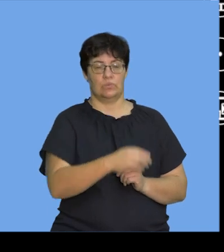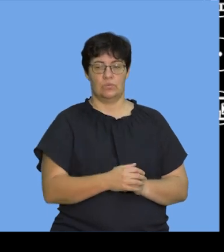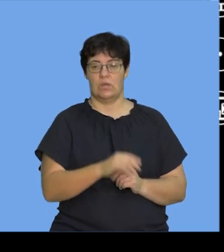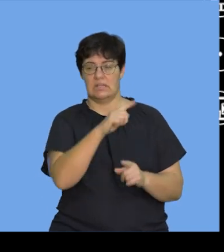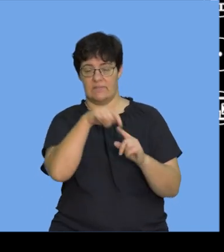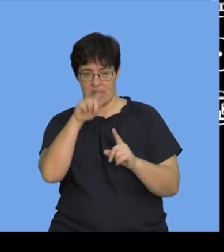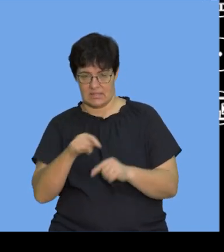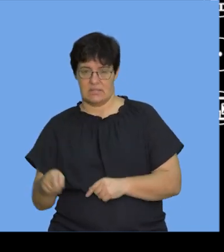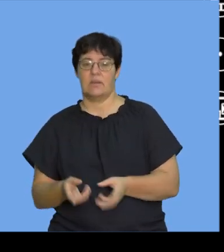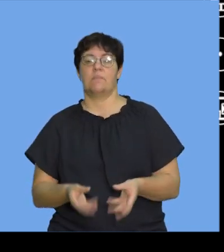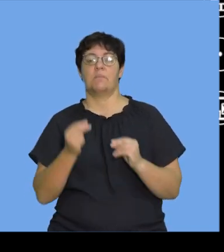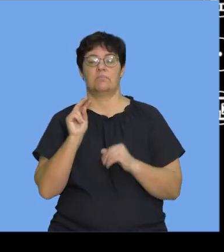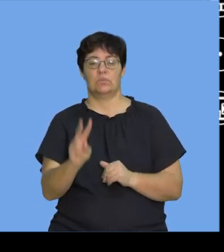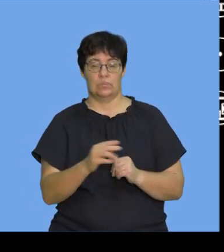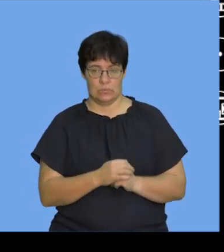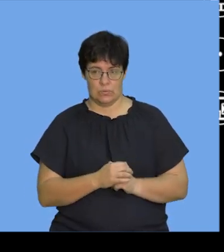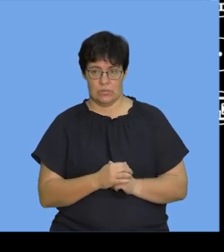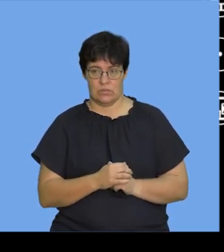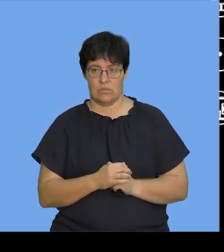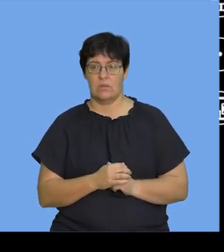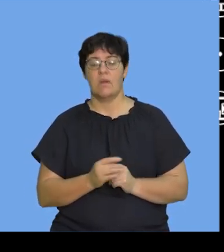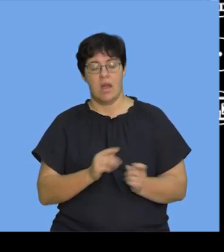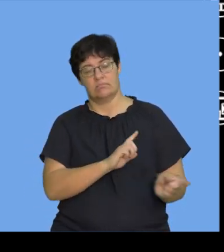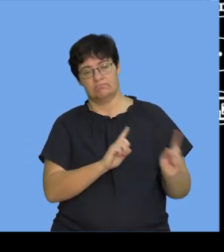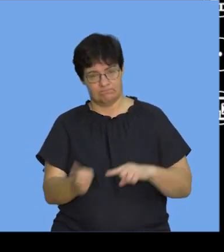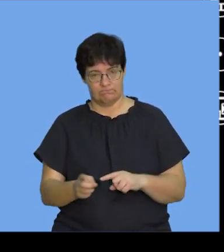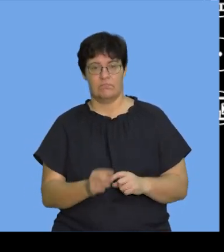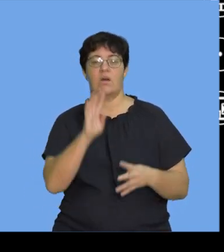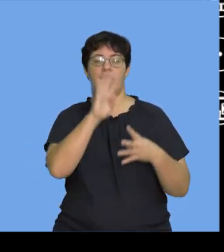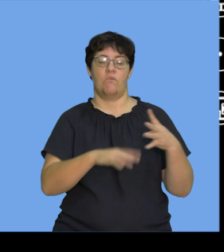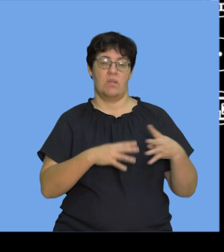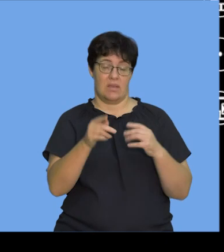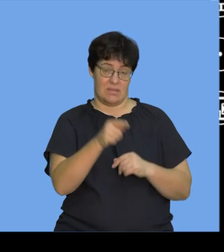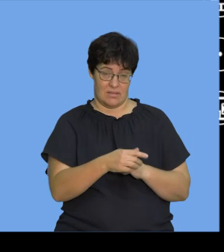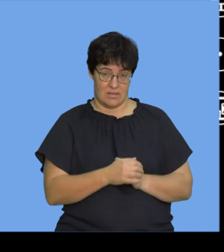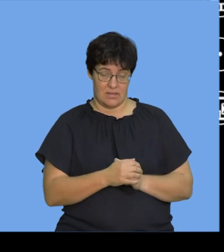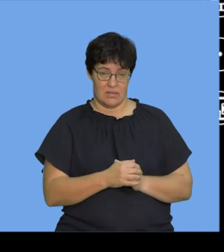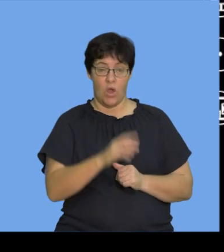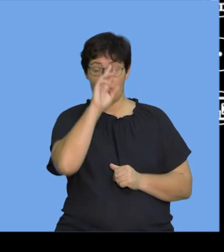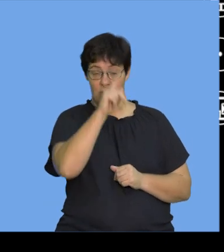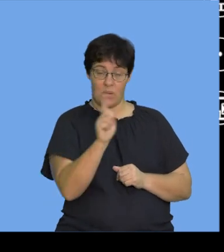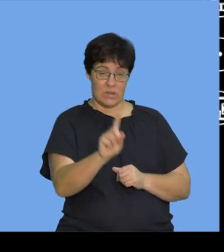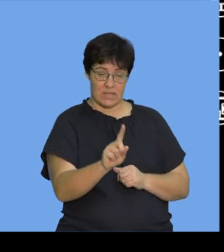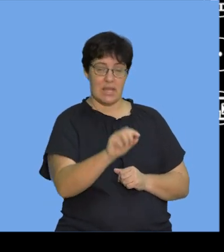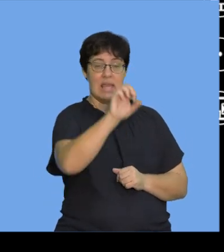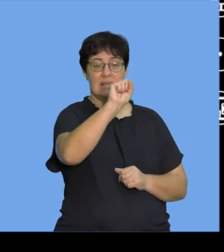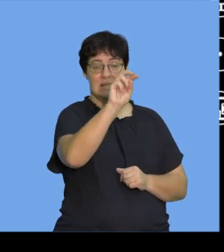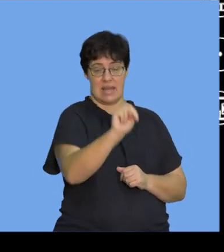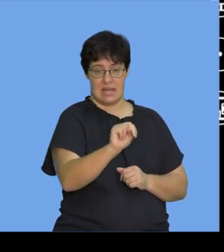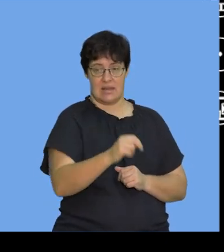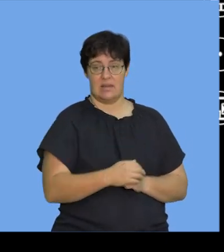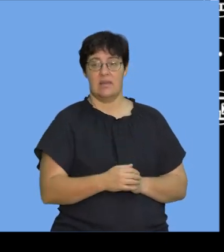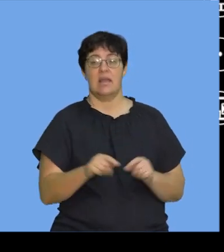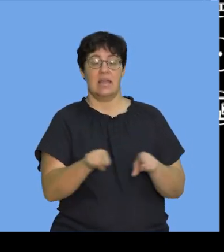divide there, I will have 2, right? So I go straight to my formula. So remember, the formula is Sn is